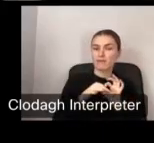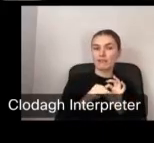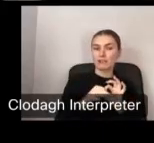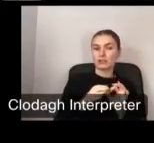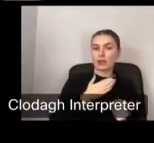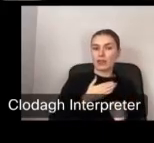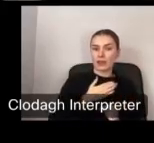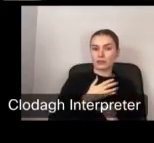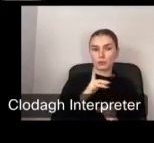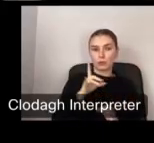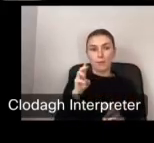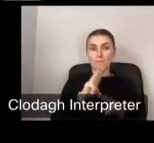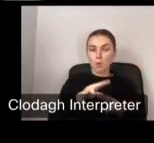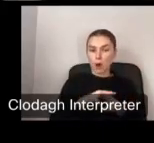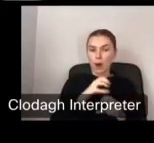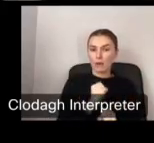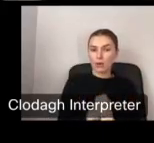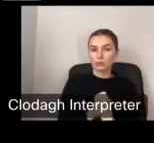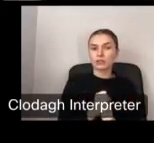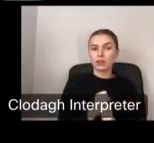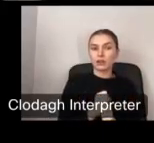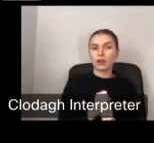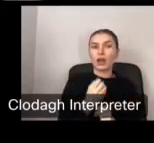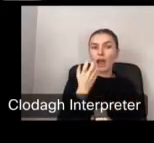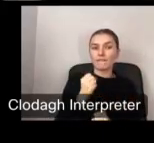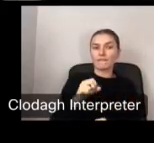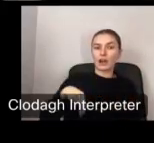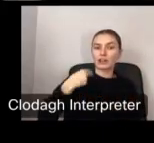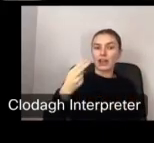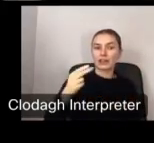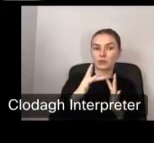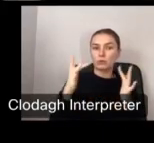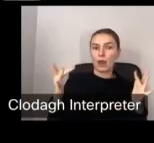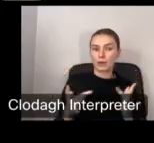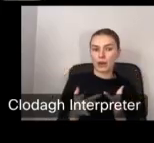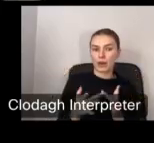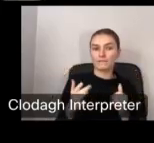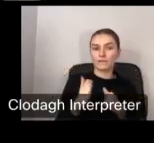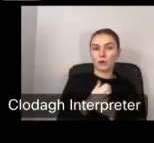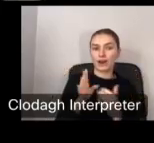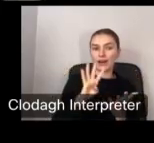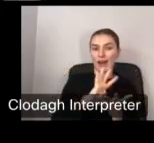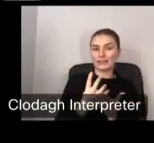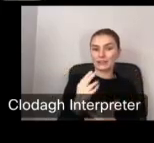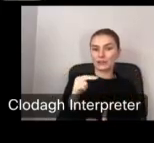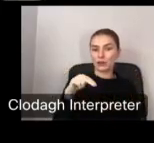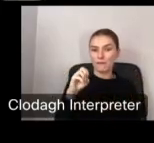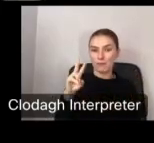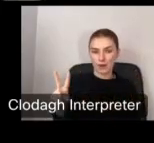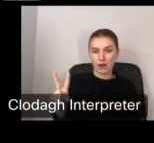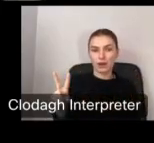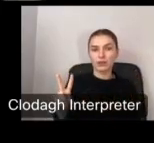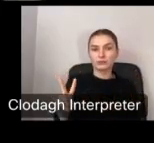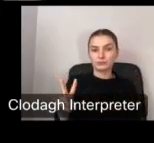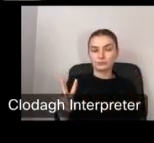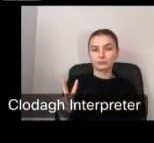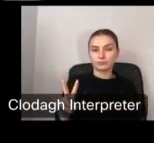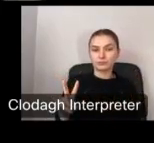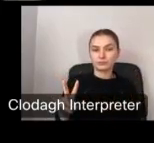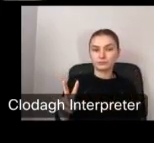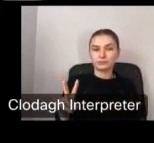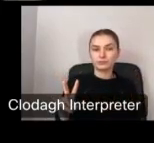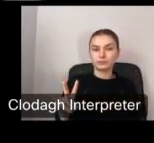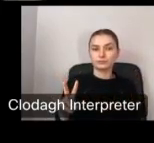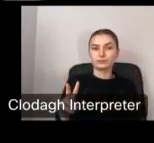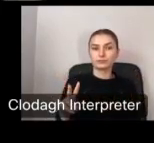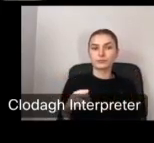to hear more about, we do have our next webinar lined up for the 19th of November. There's